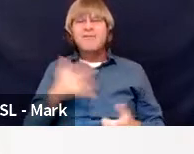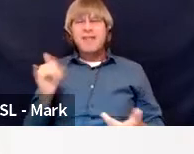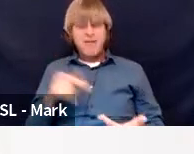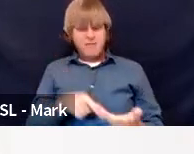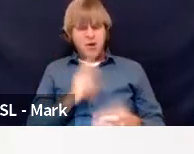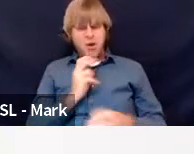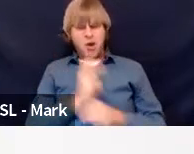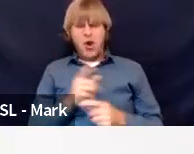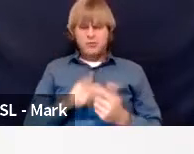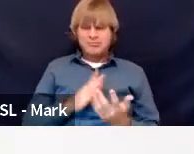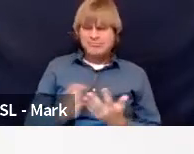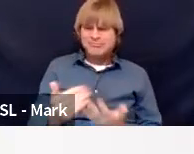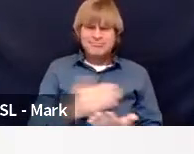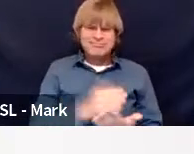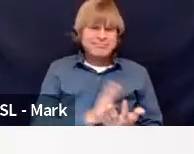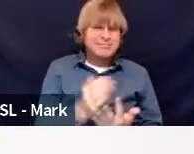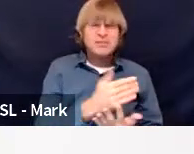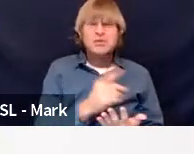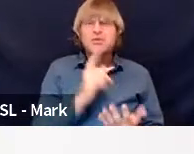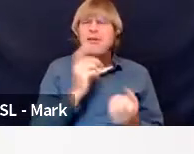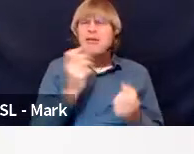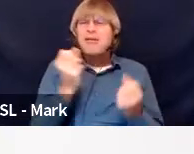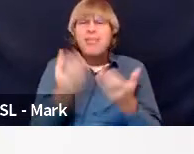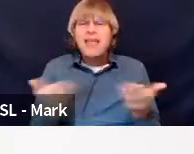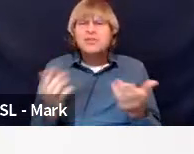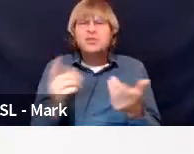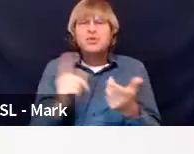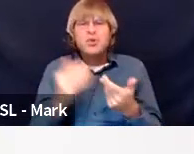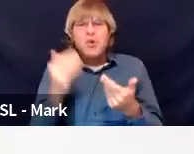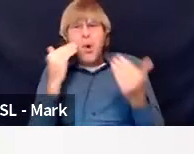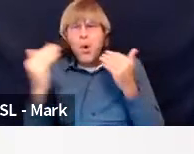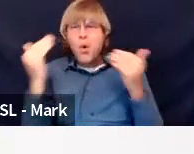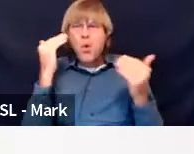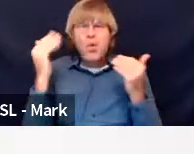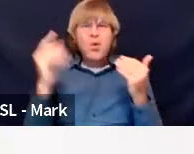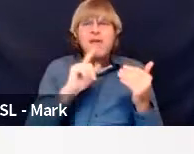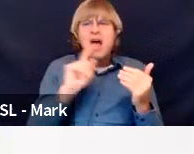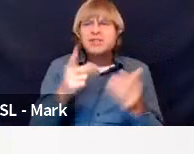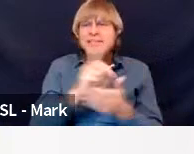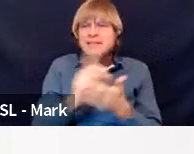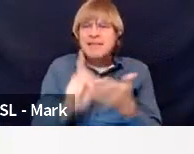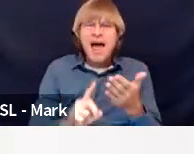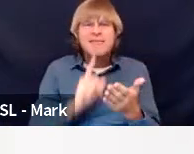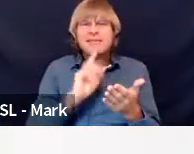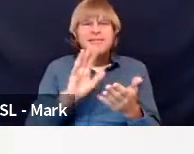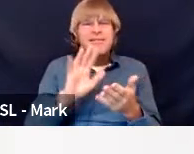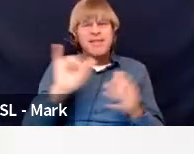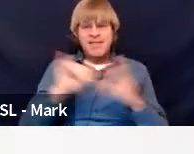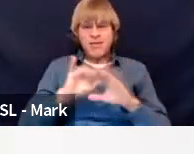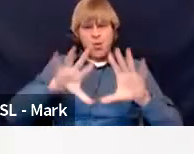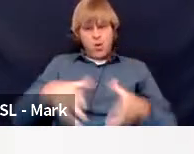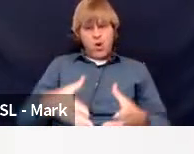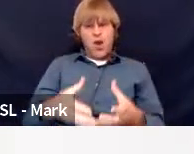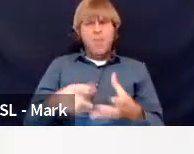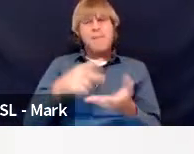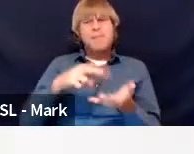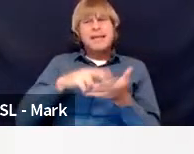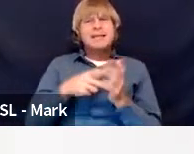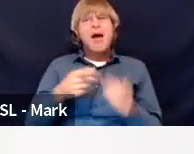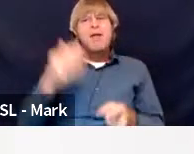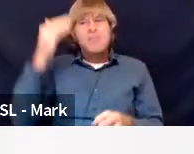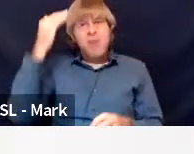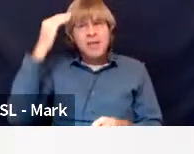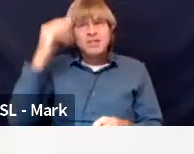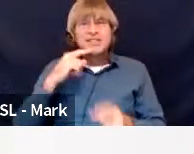hard to navigate. You know, there's a lot of things to kind of know beyond design, which is your world. But this is where I say knowledge